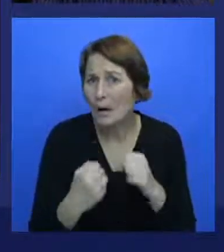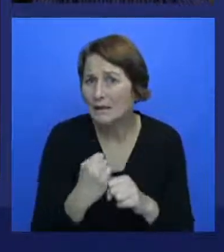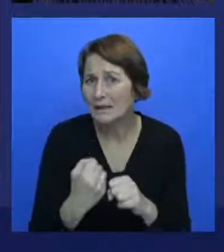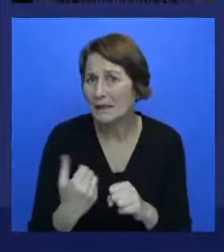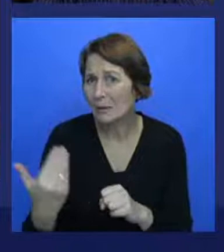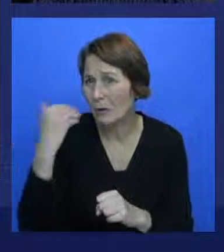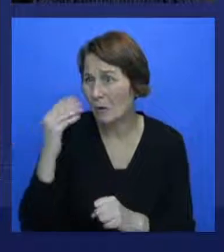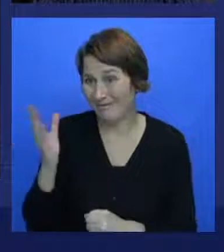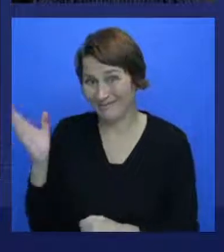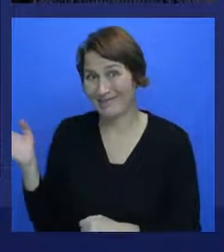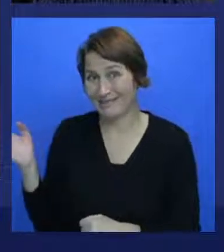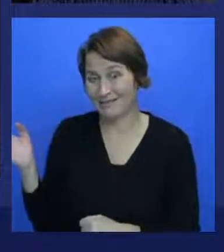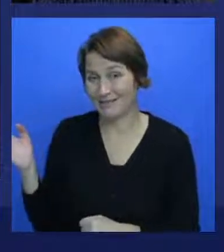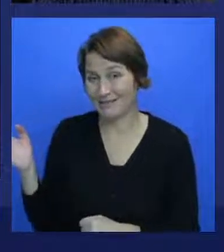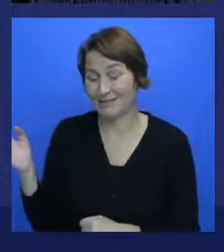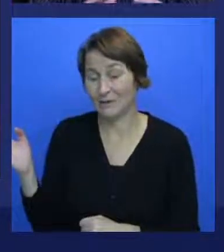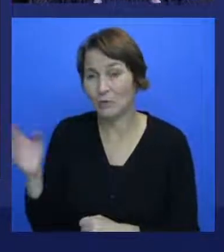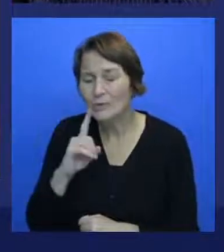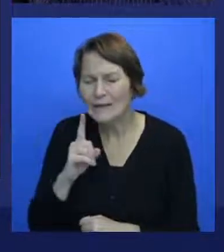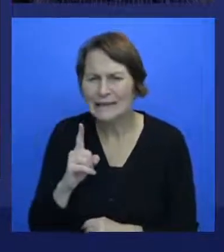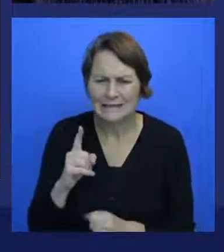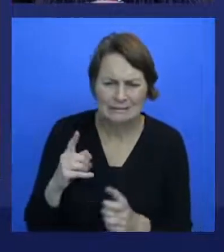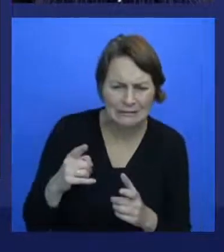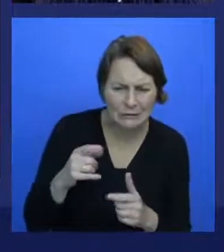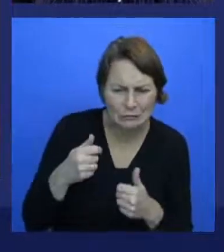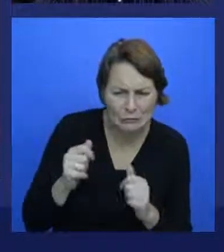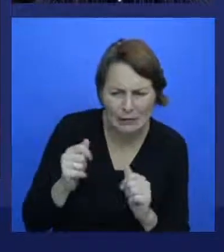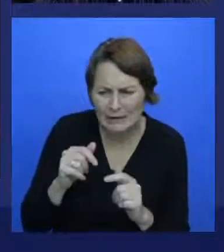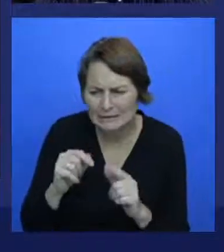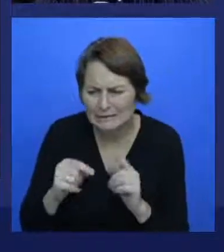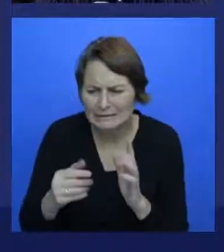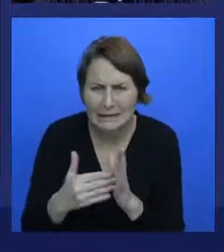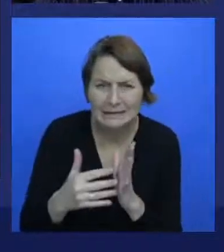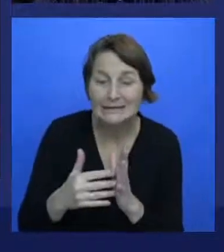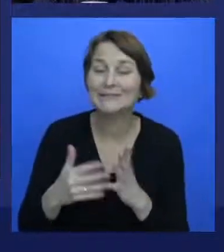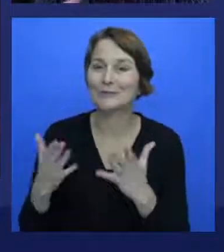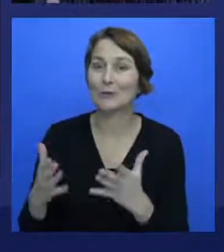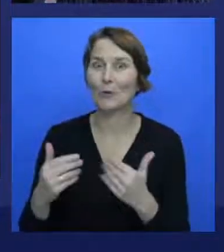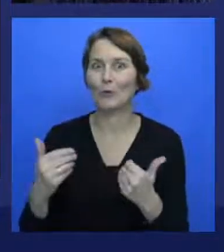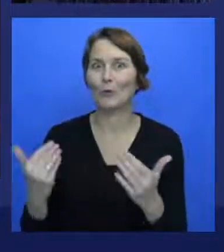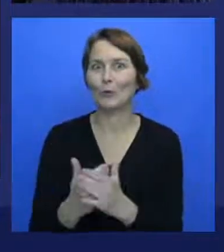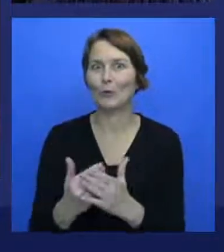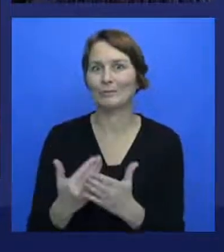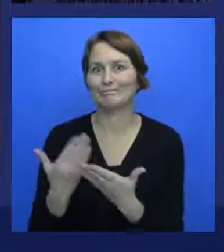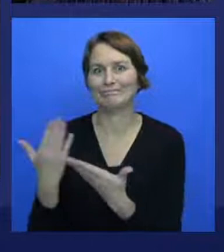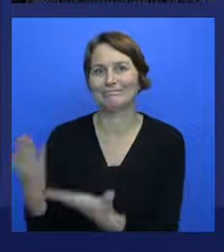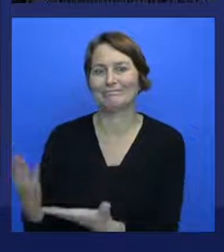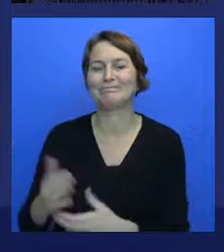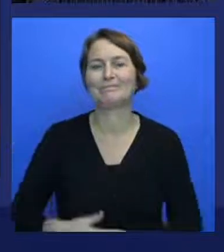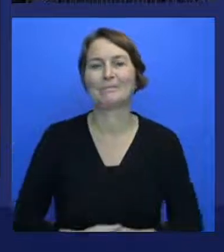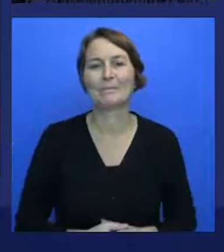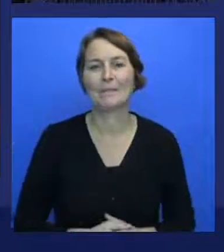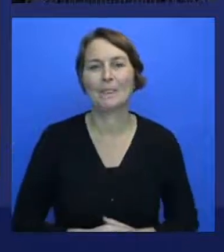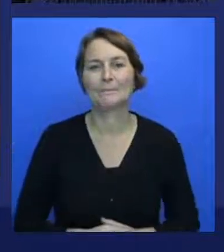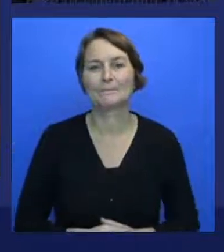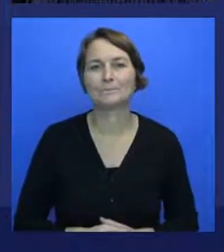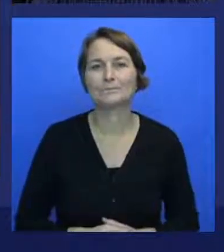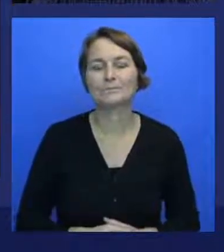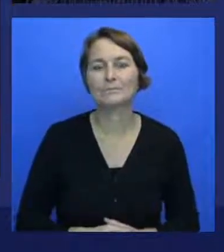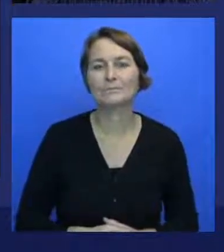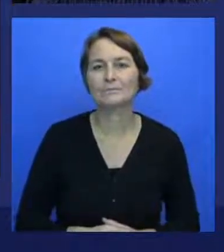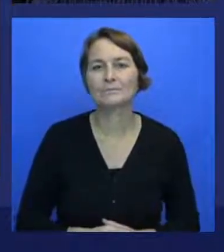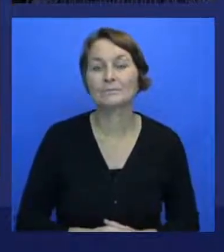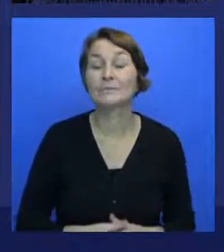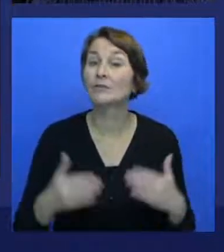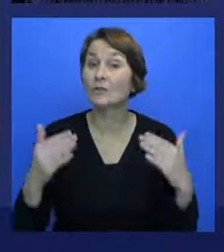to this level of experimentation, and it opens the door to new potential. But it opens a question, which is, are we